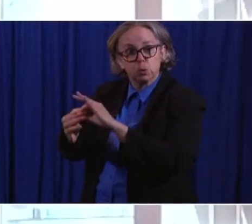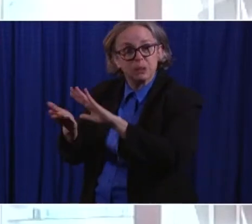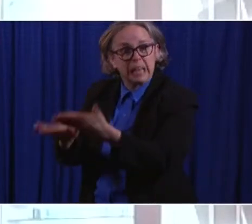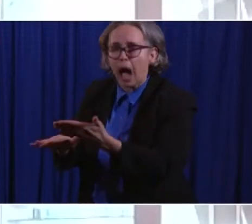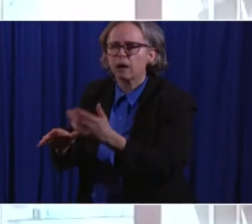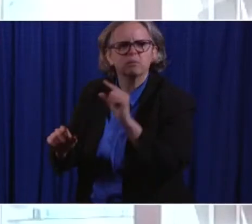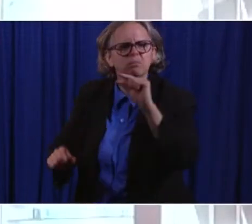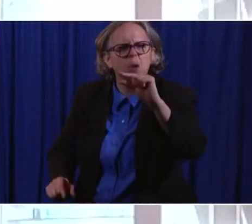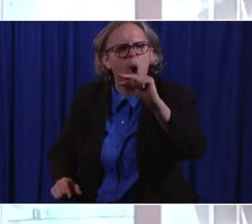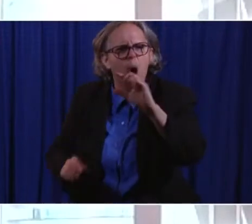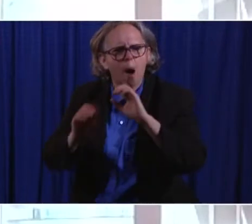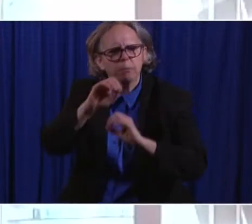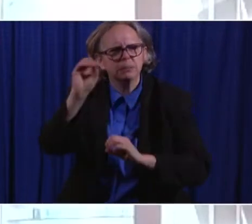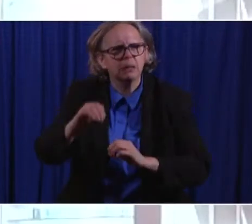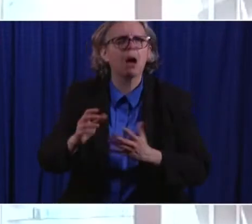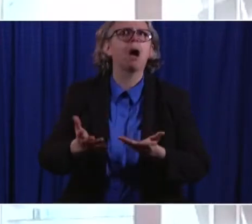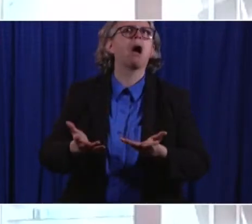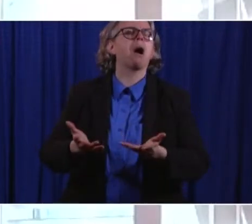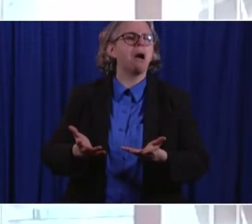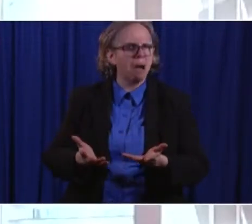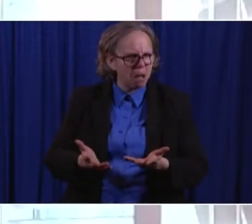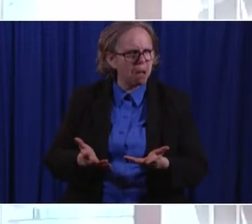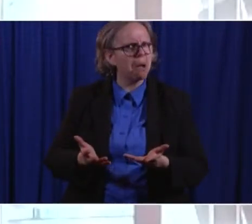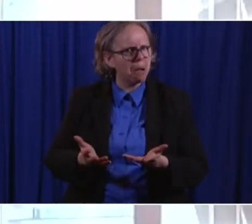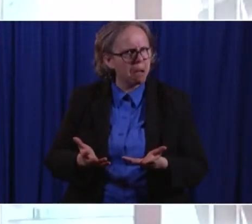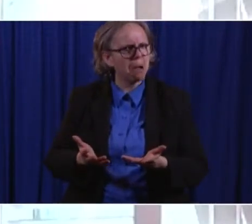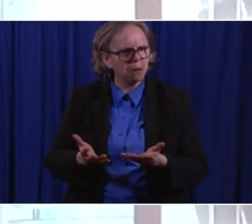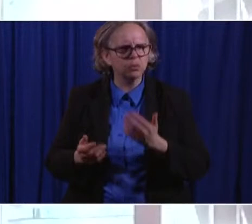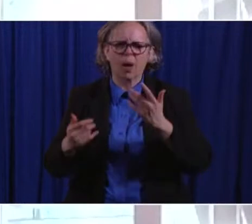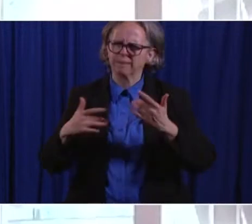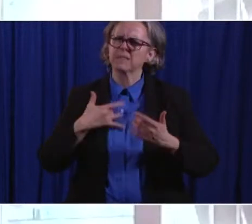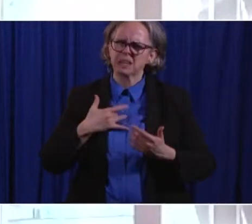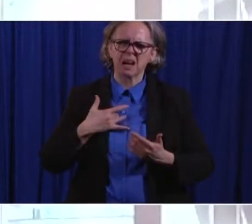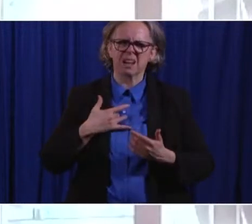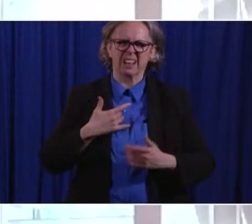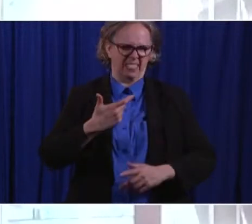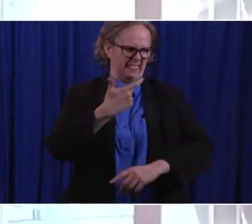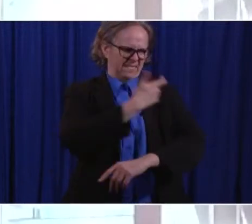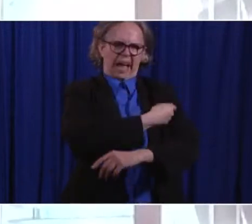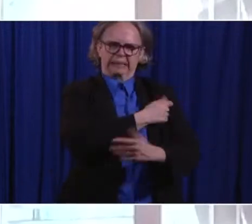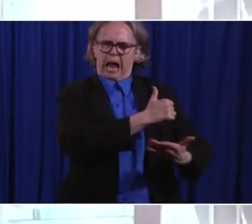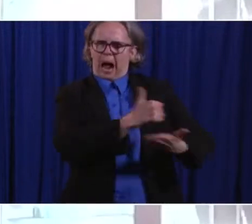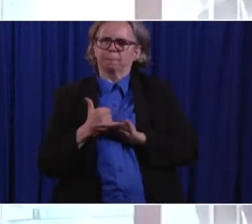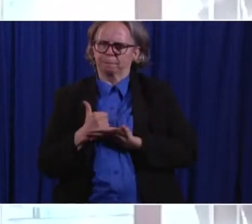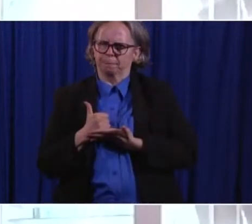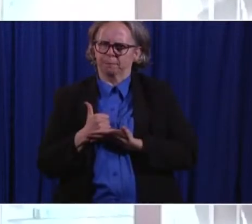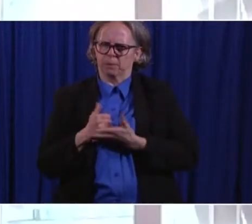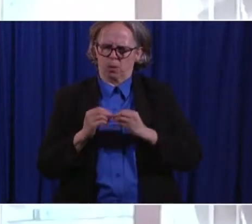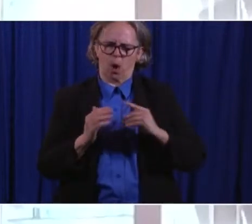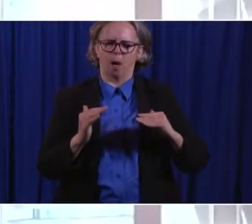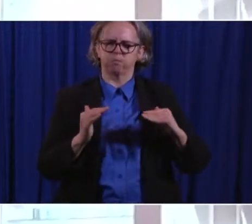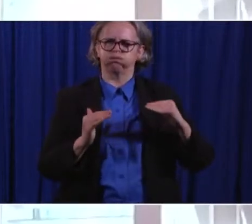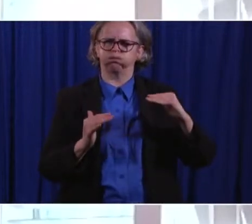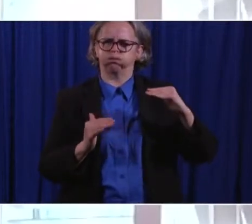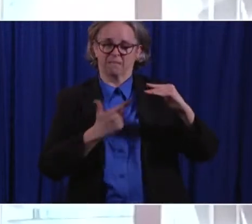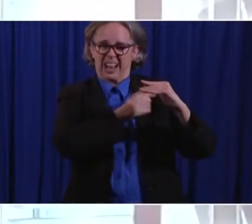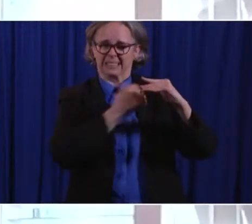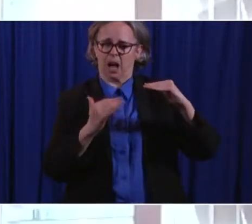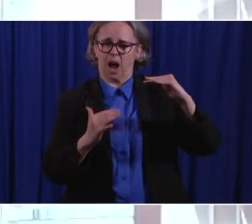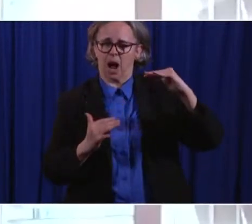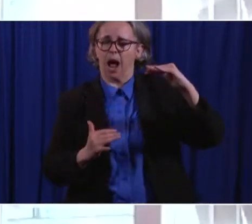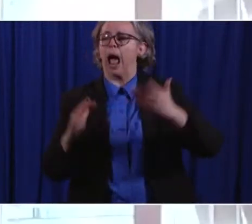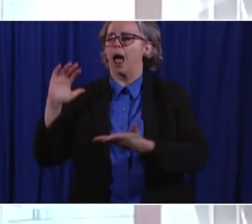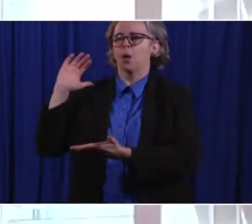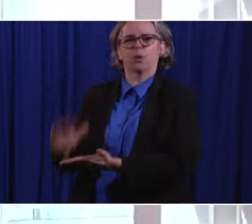am confident that it's going to mitigate it. The real question is, again, this race, how quickly can we